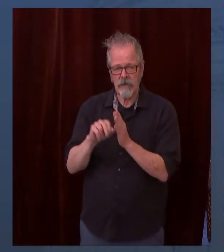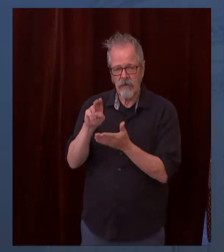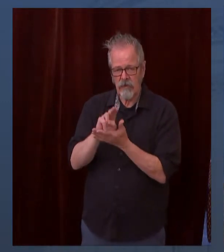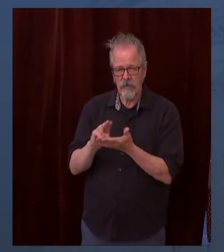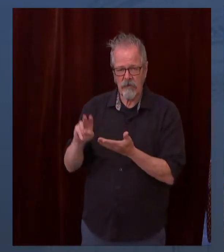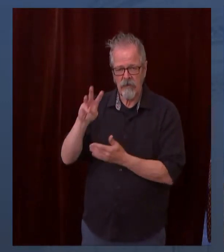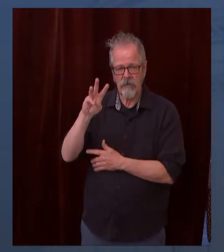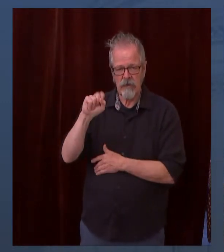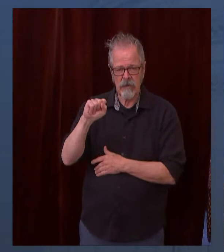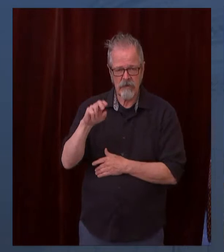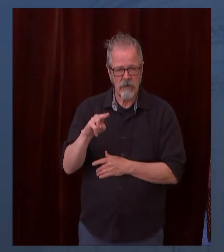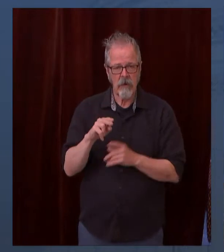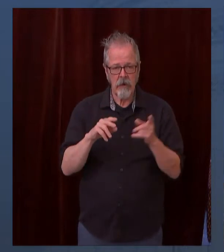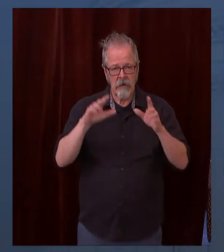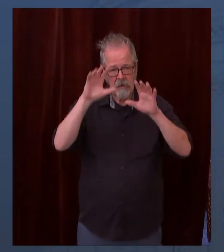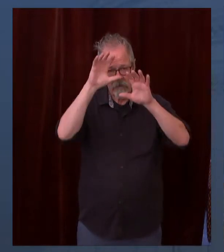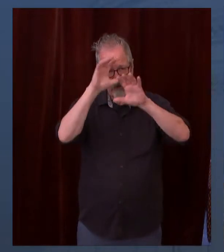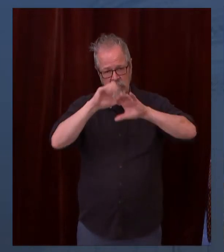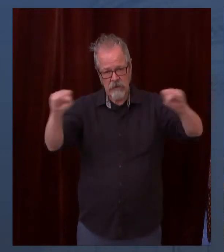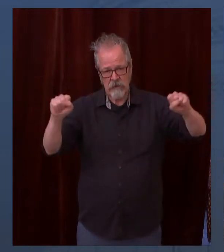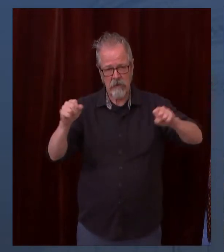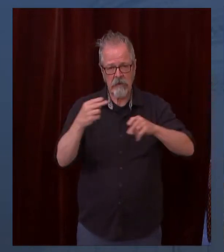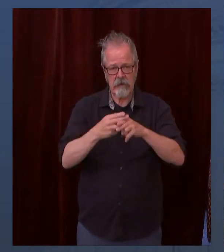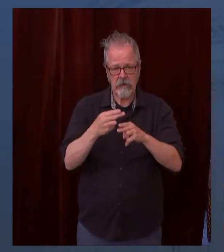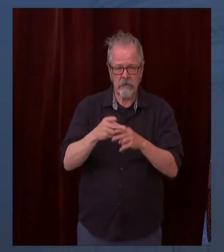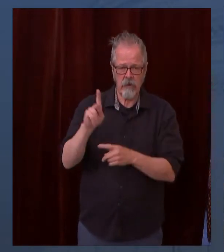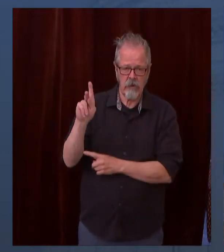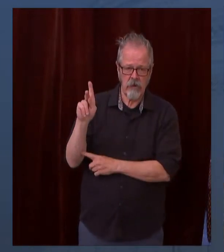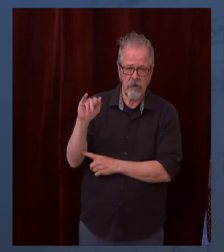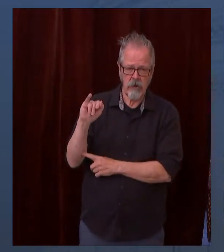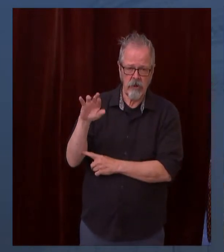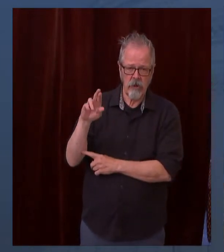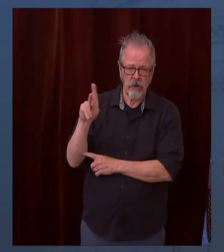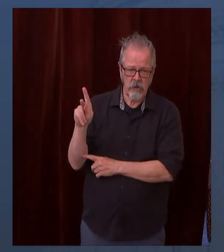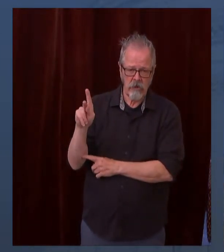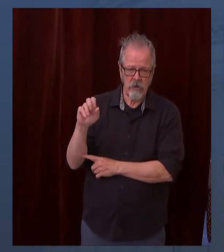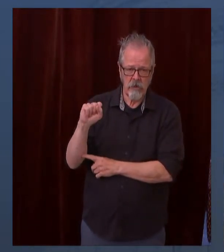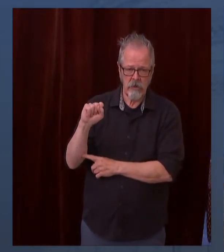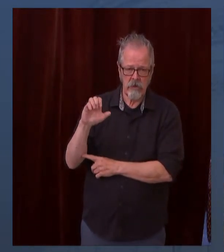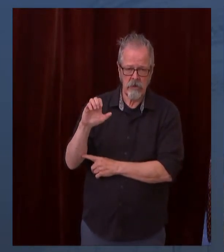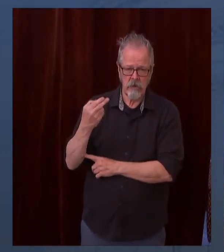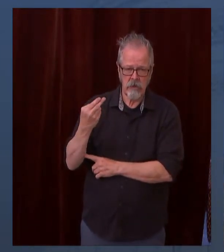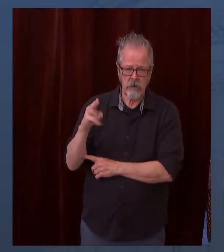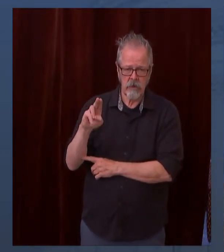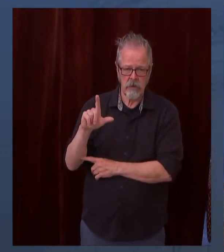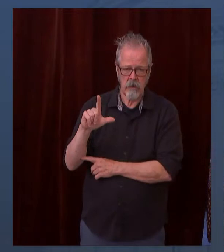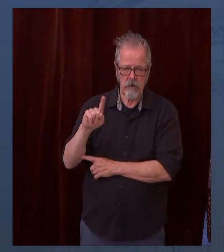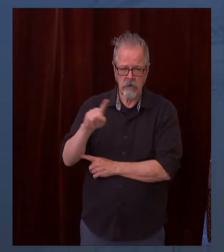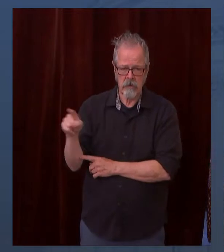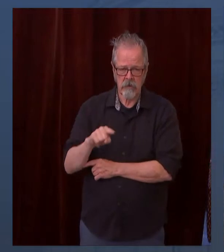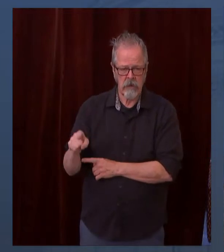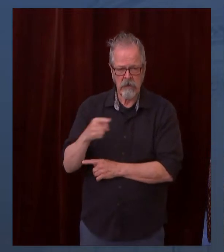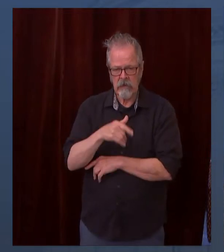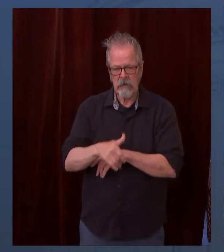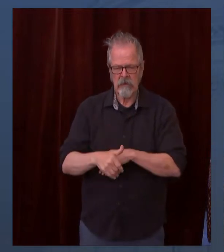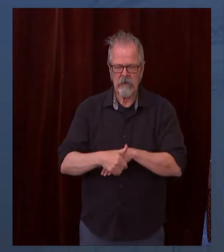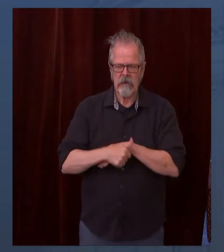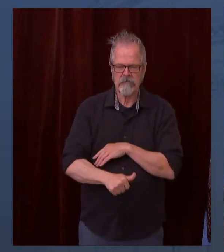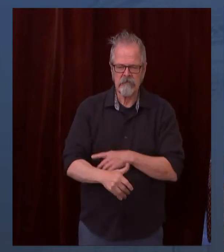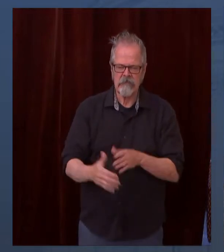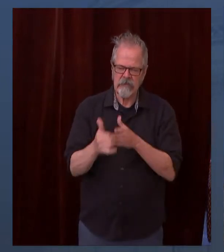pandemics sometimes, and I appreciate his leadership in the Washington State Cougar community. Seattle University and